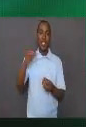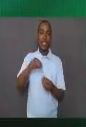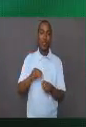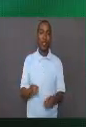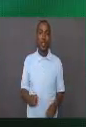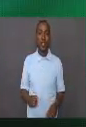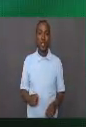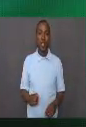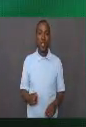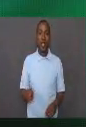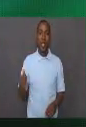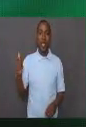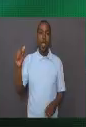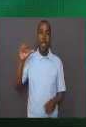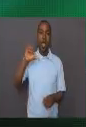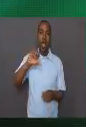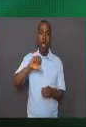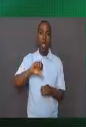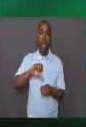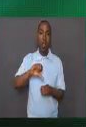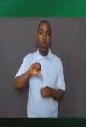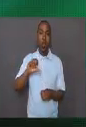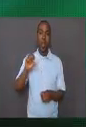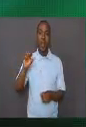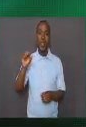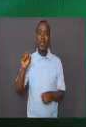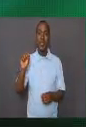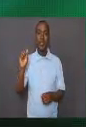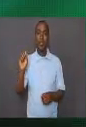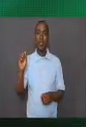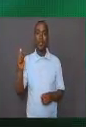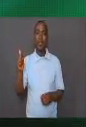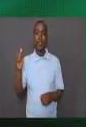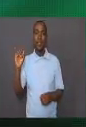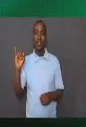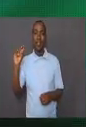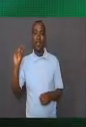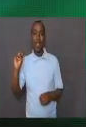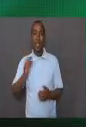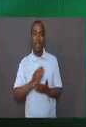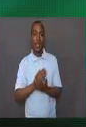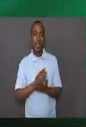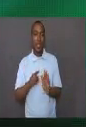Alcohol will remove the stain from the Gram-negative cells.